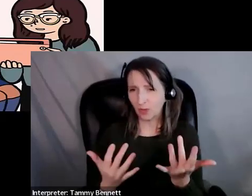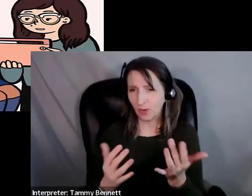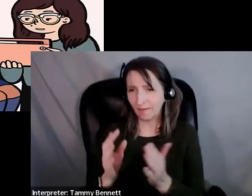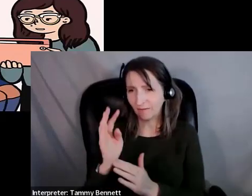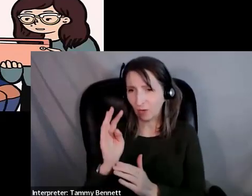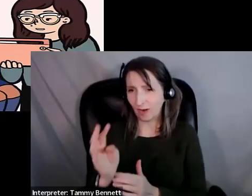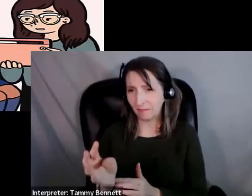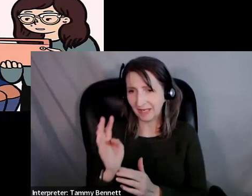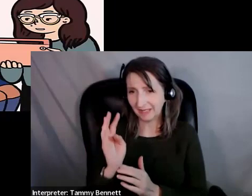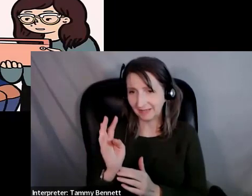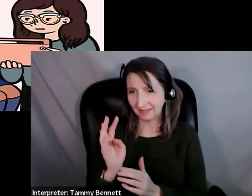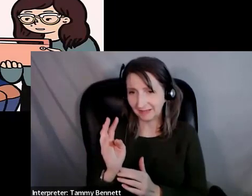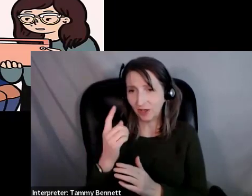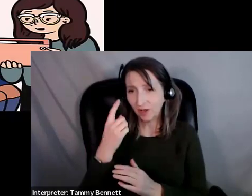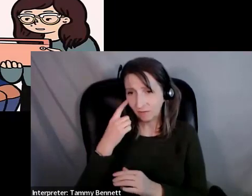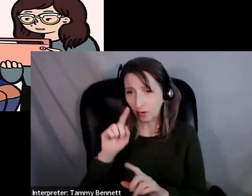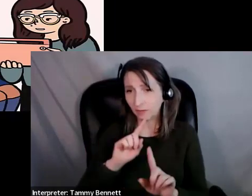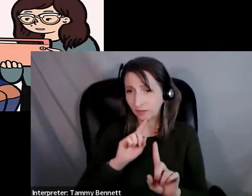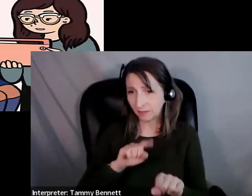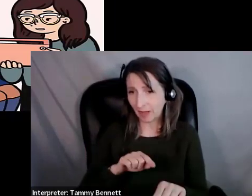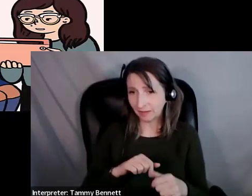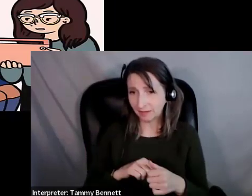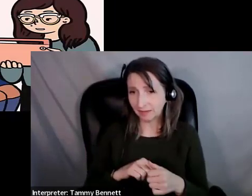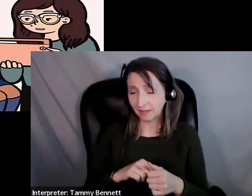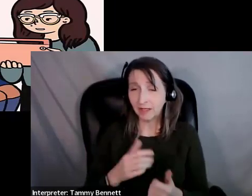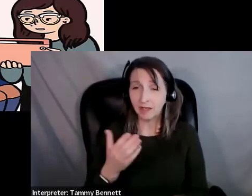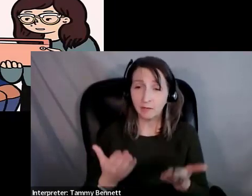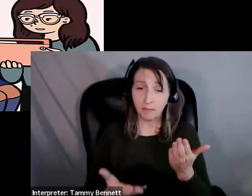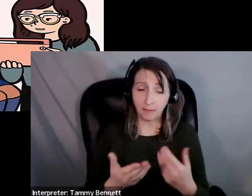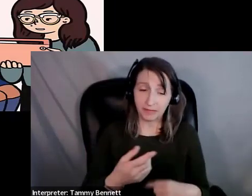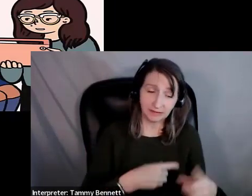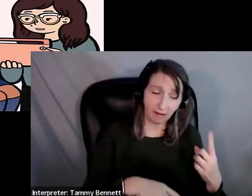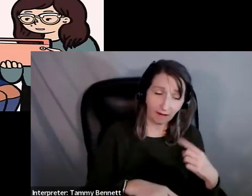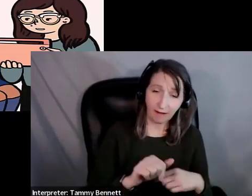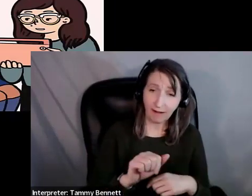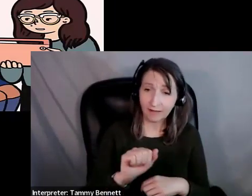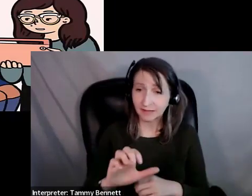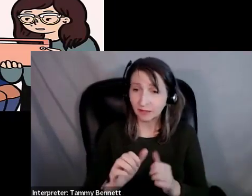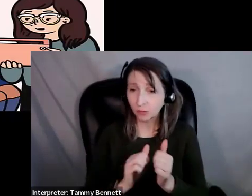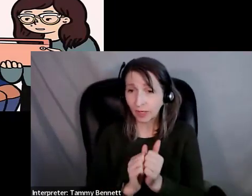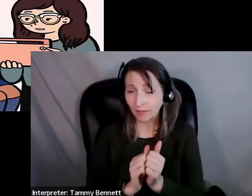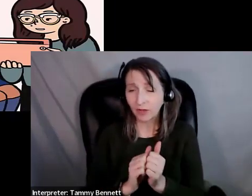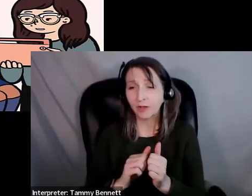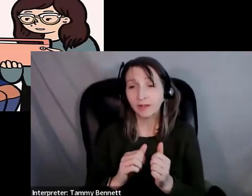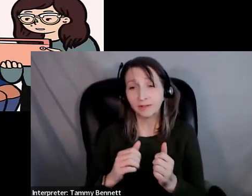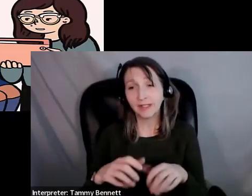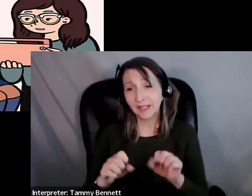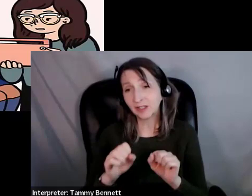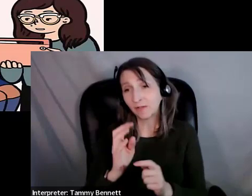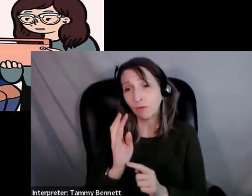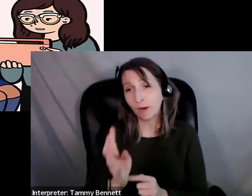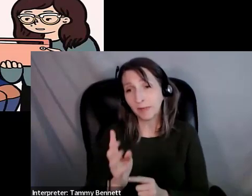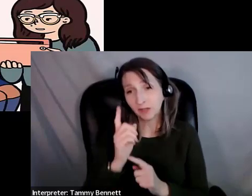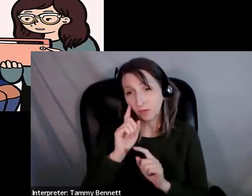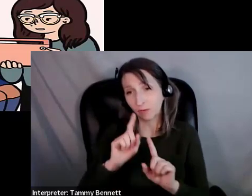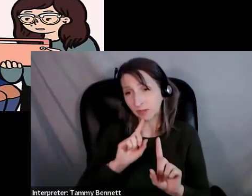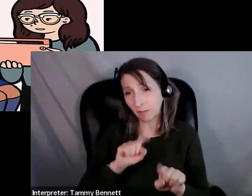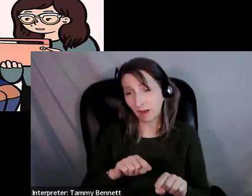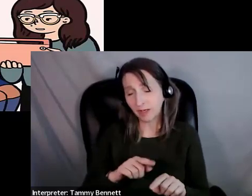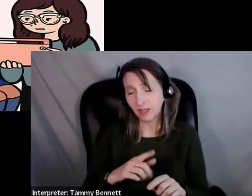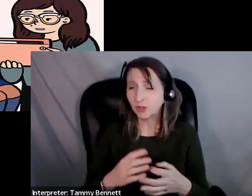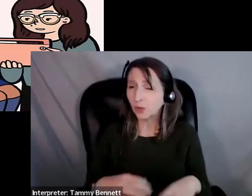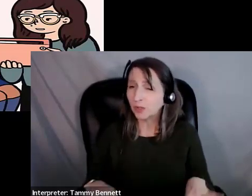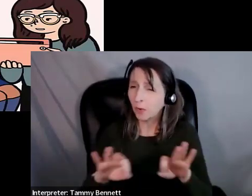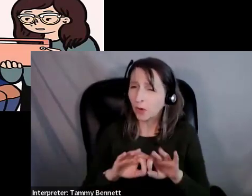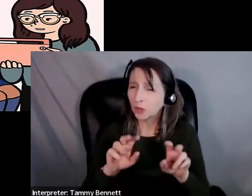whether it's an A, um, whether it's sign and AAC together, but it's important to pause and wait and to know when their wait time is or to figure